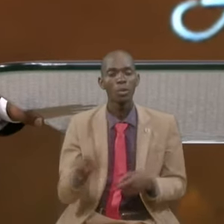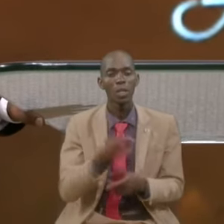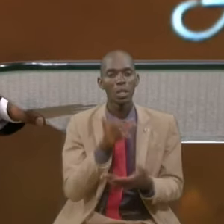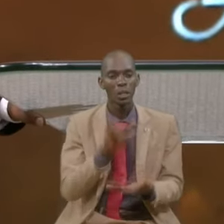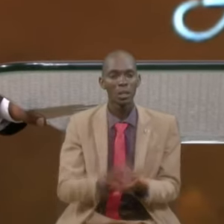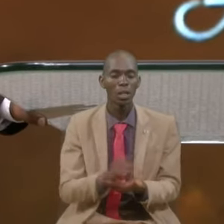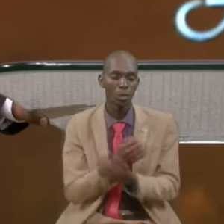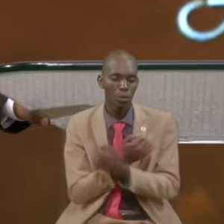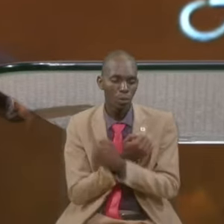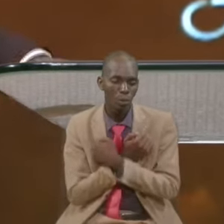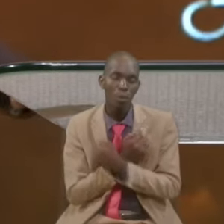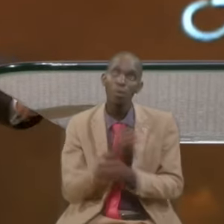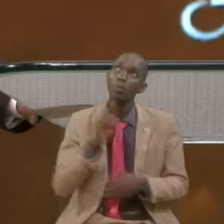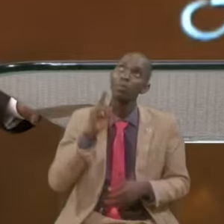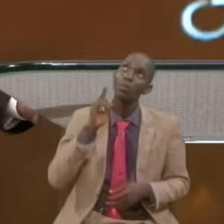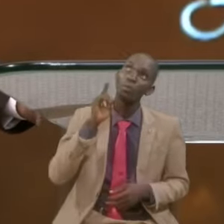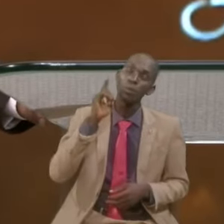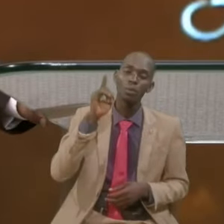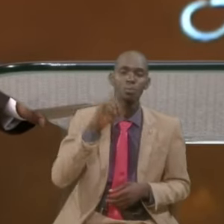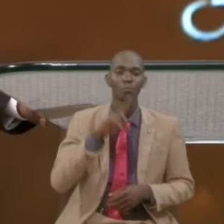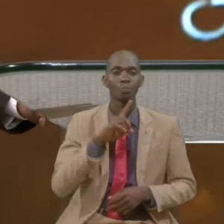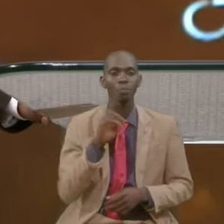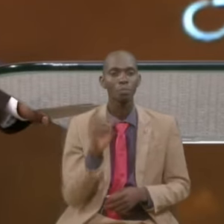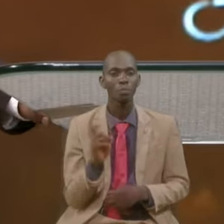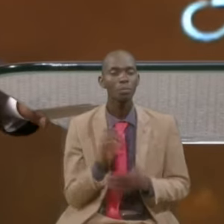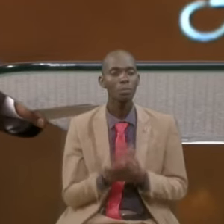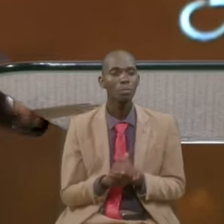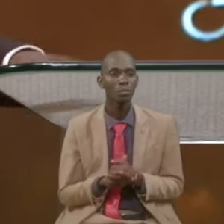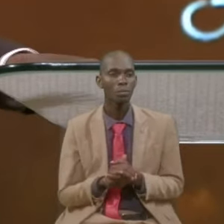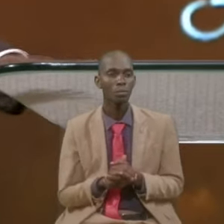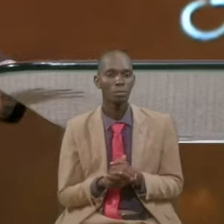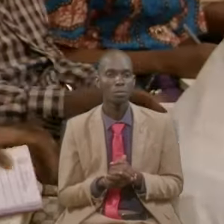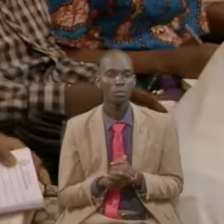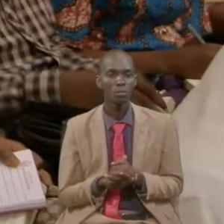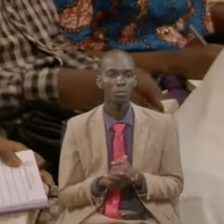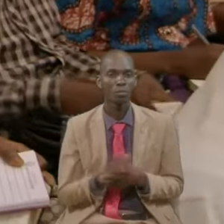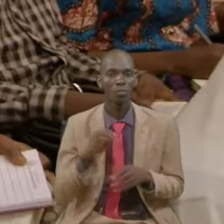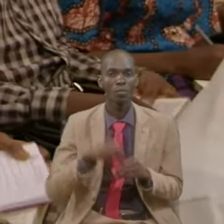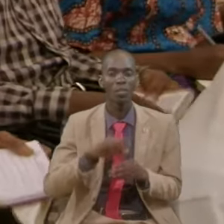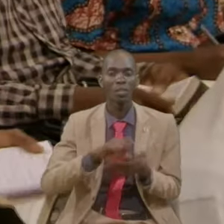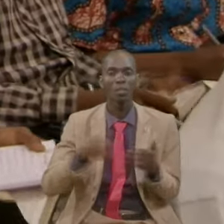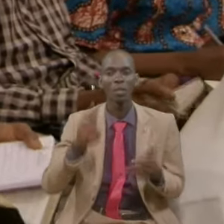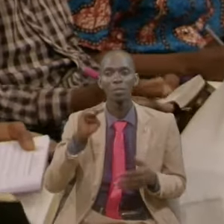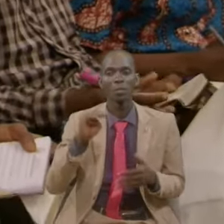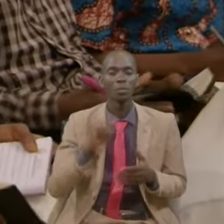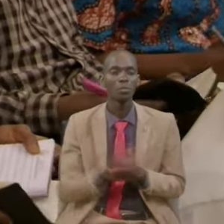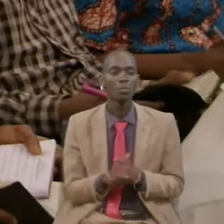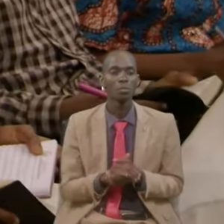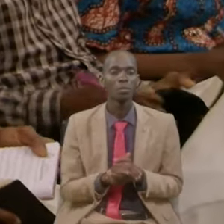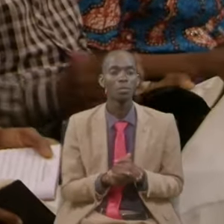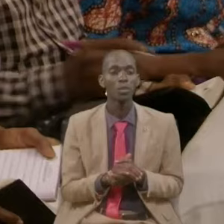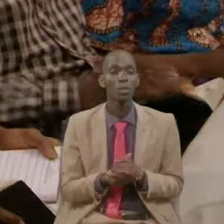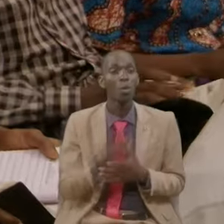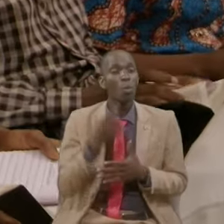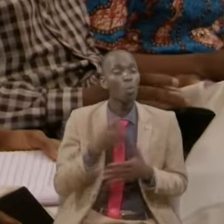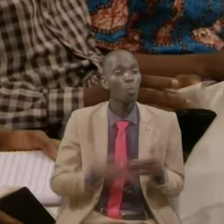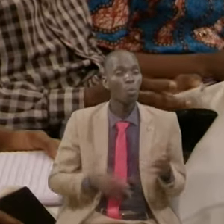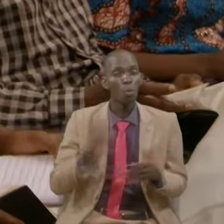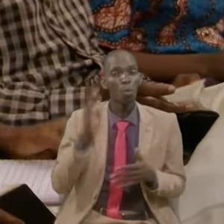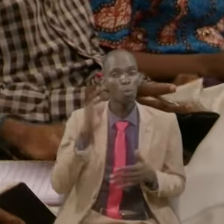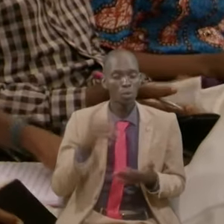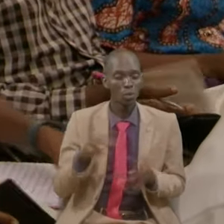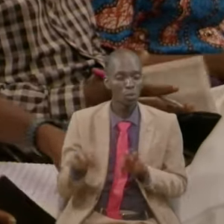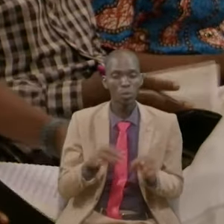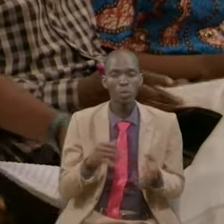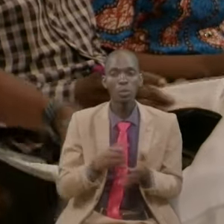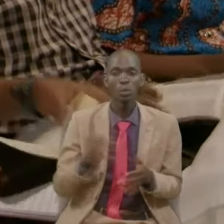that love him. Look at verse 14. In verse 14 it says, what does it profit,